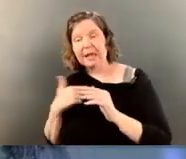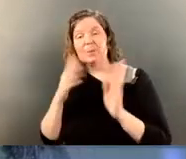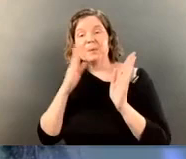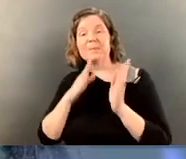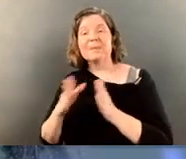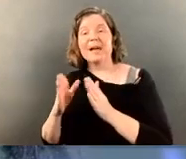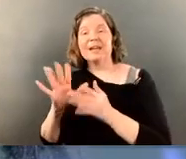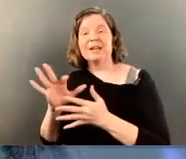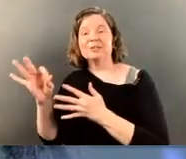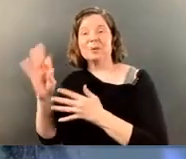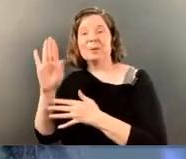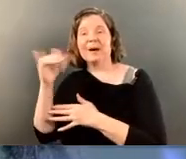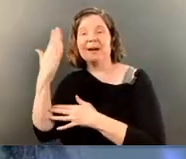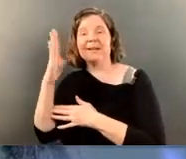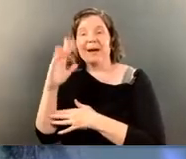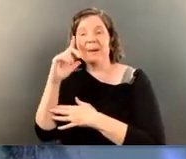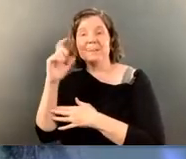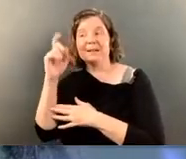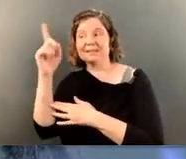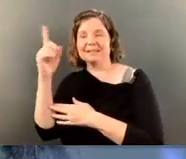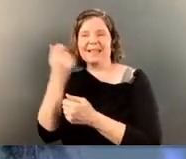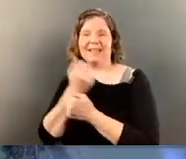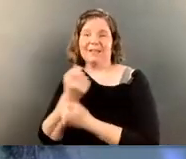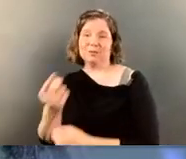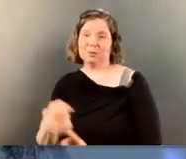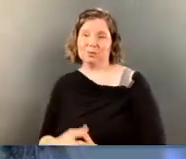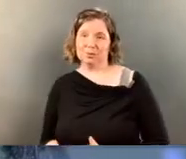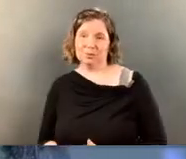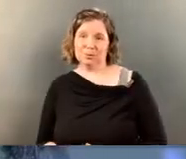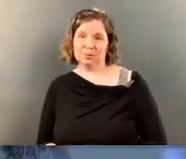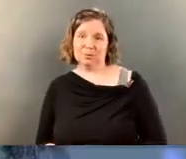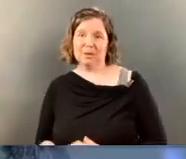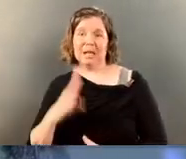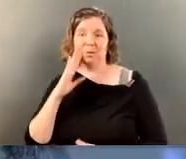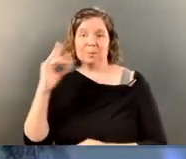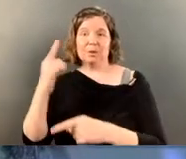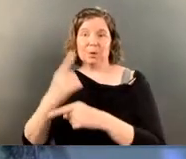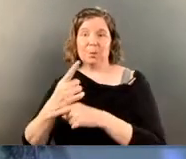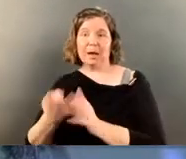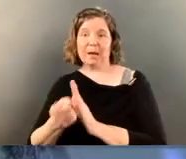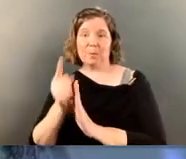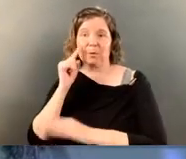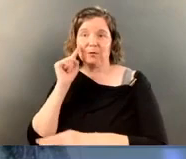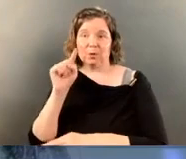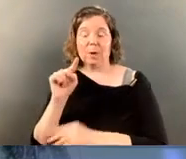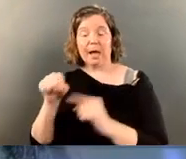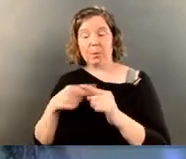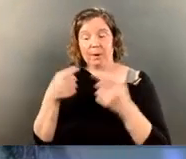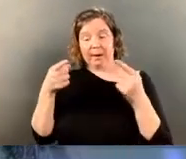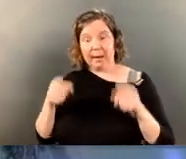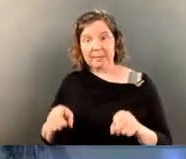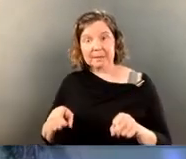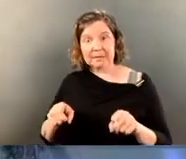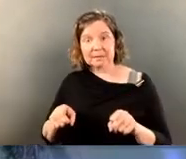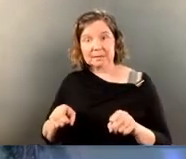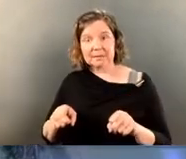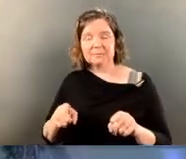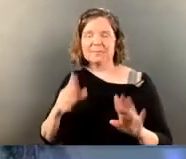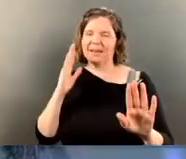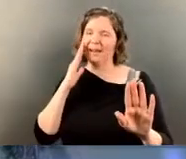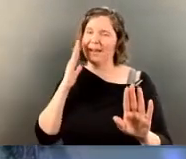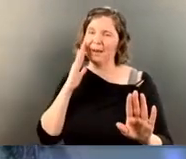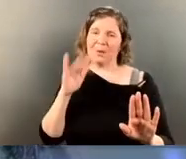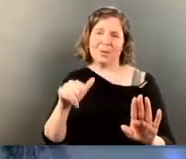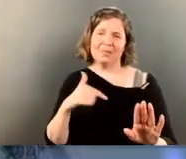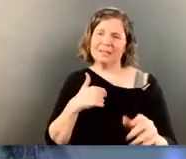planned and chosen by God because he loves you. It will be the right moment for you. And when it happens, and I know this